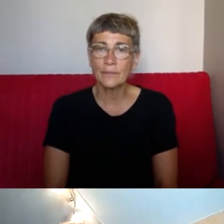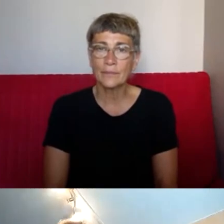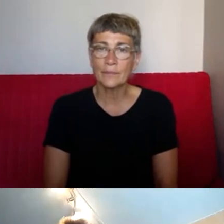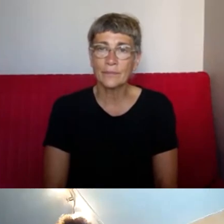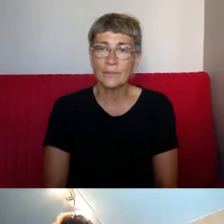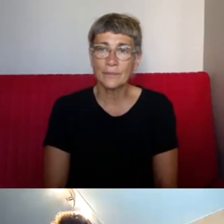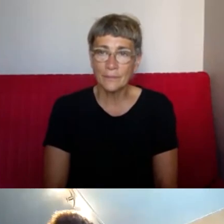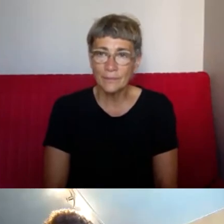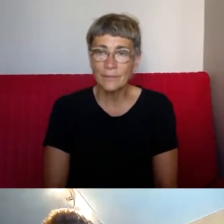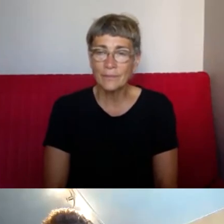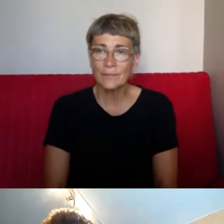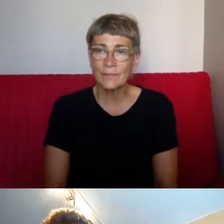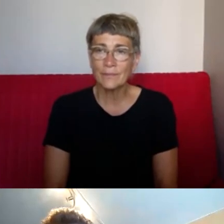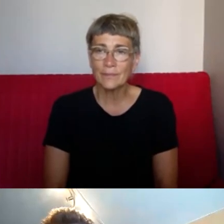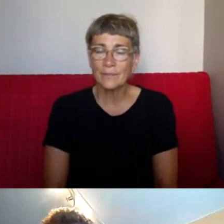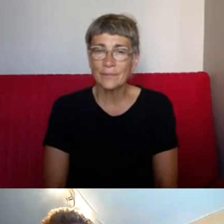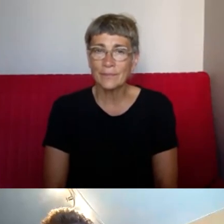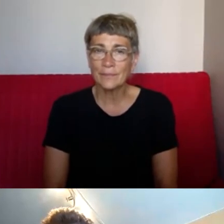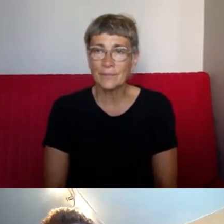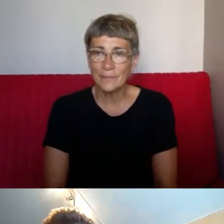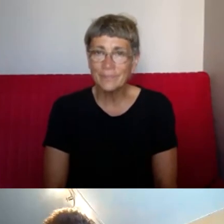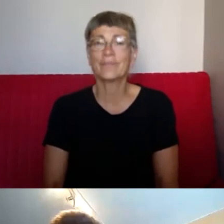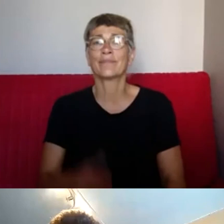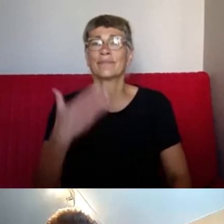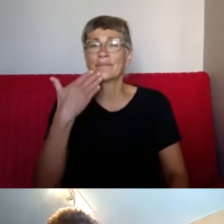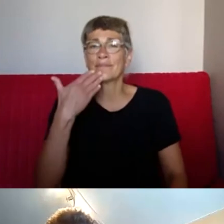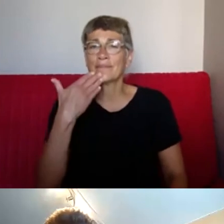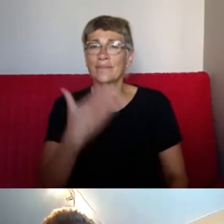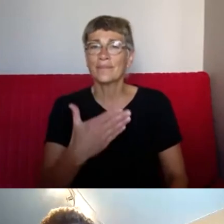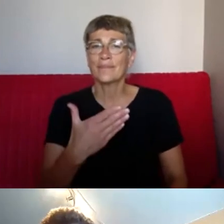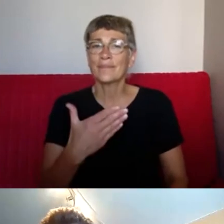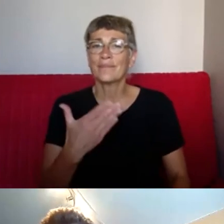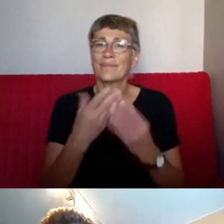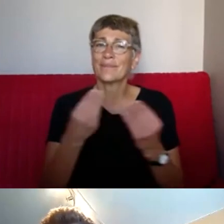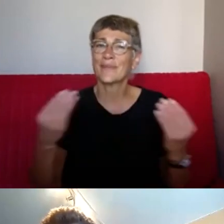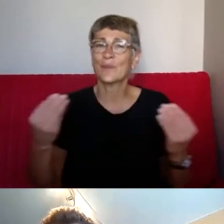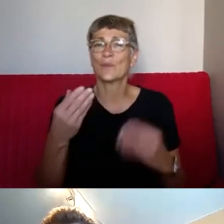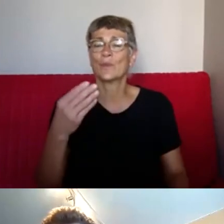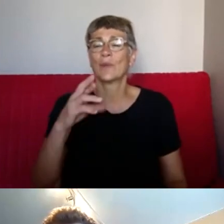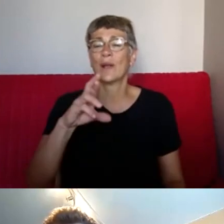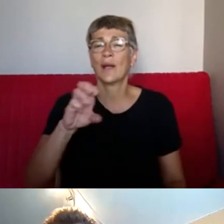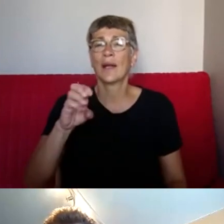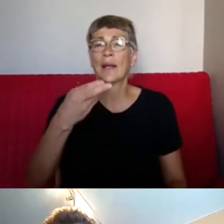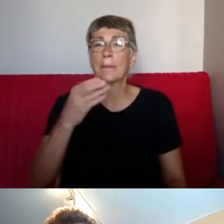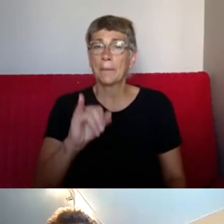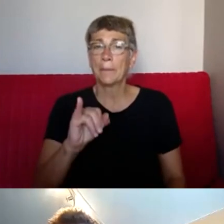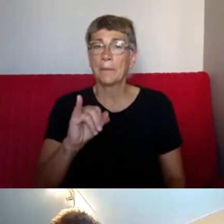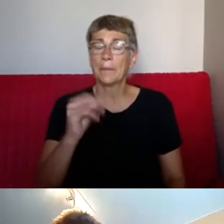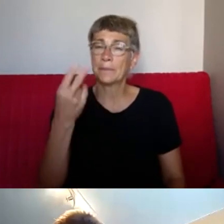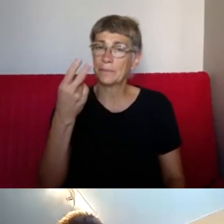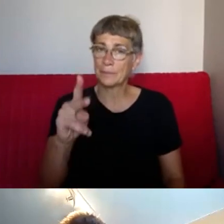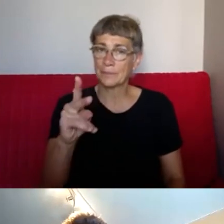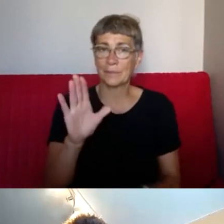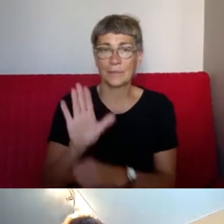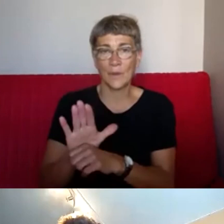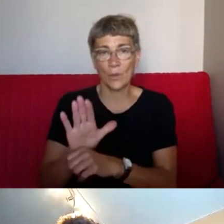Ok. Thank you very much. Thanks for your testimony. Bon courage à vous pour la